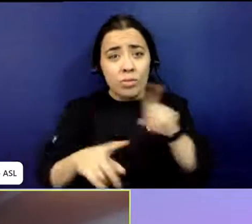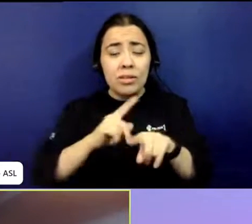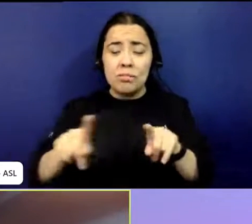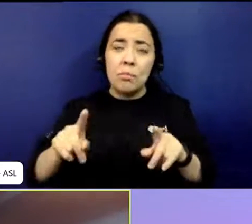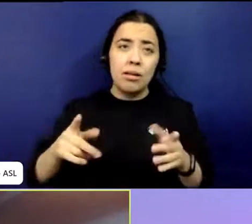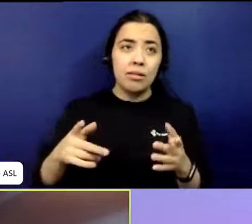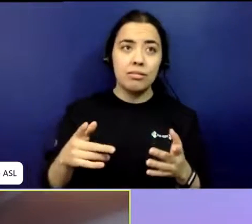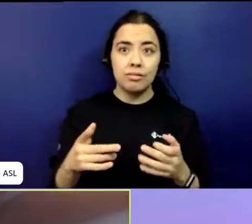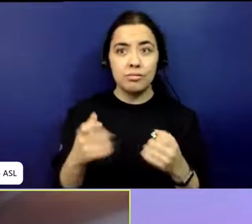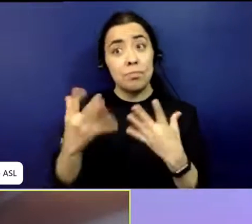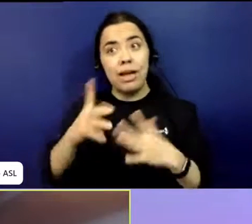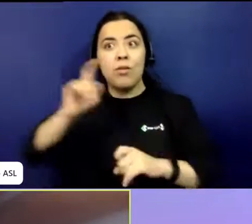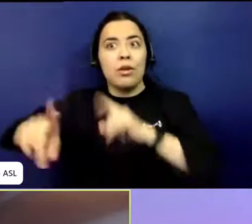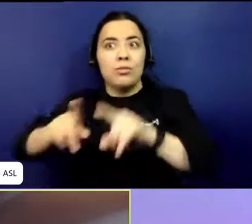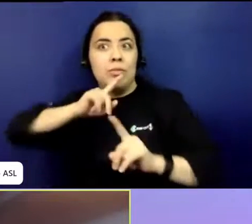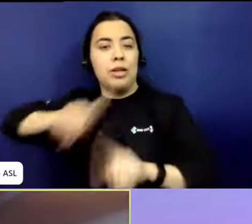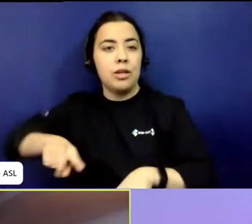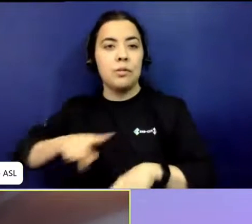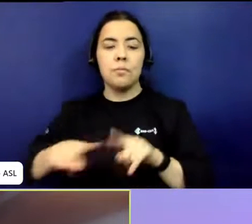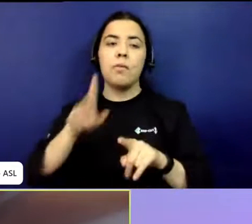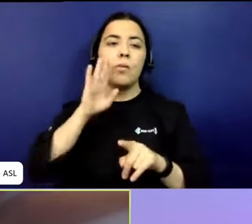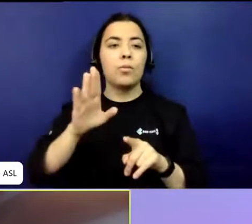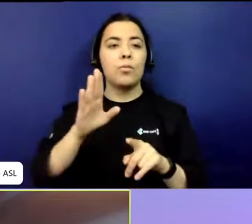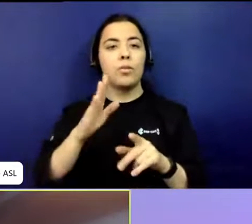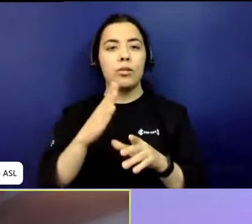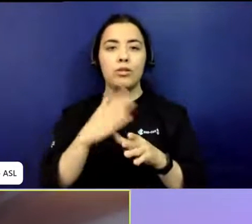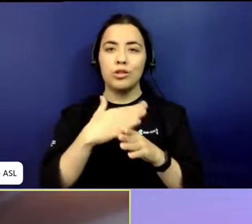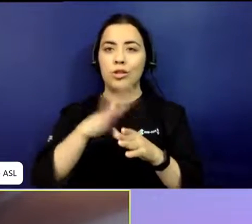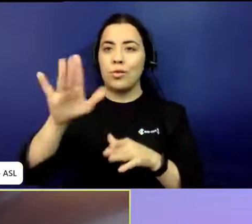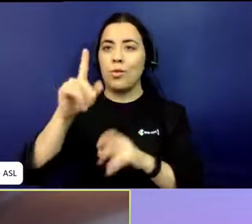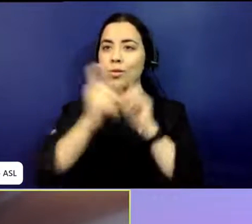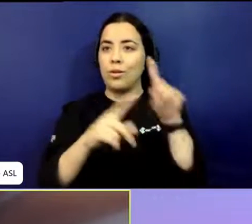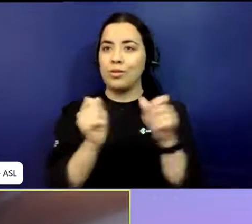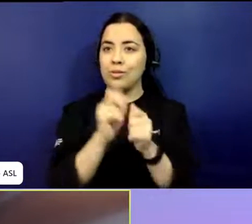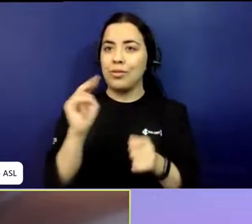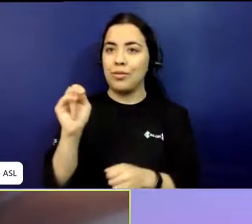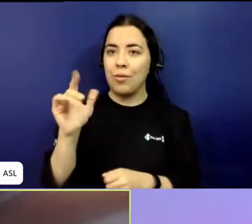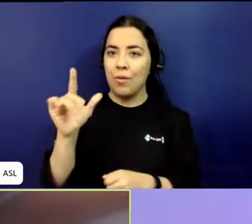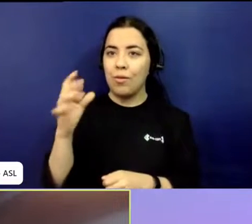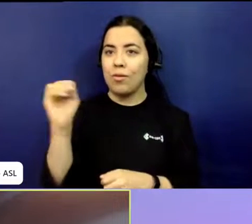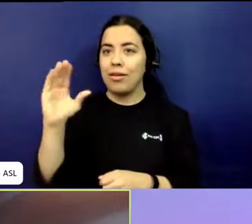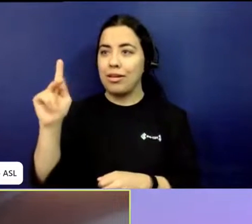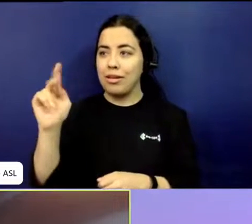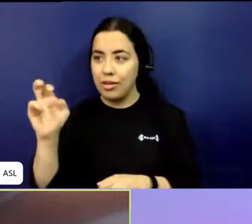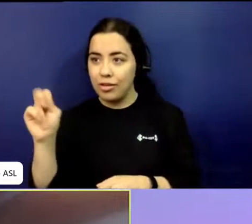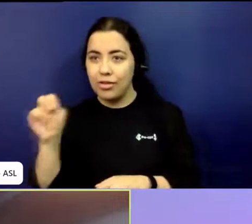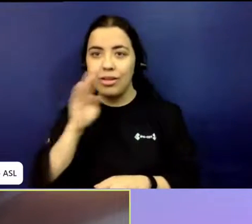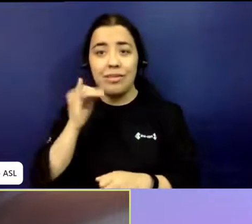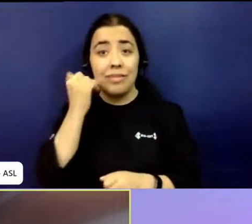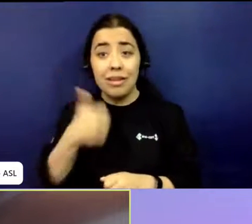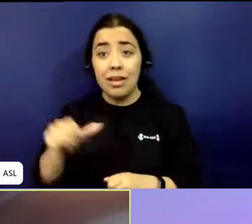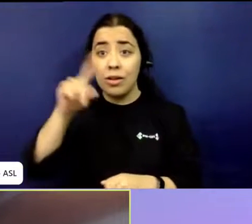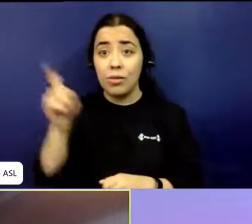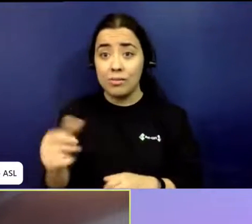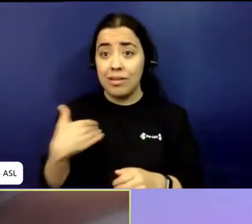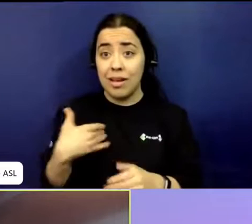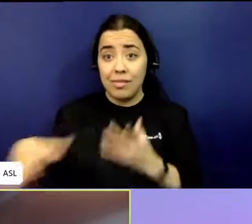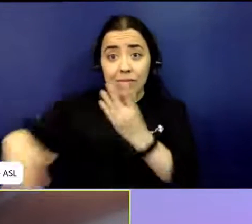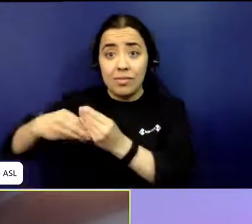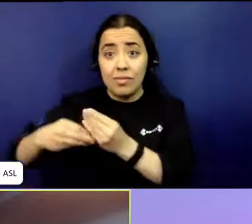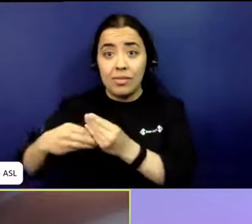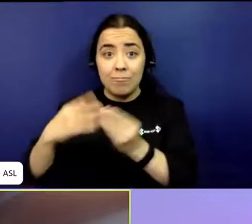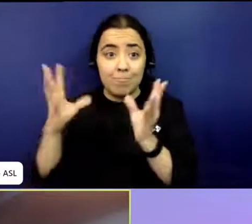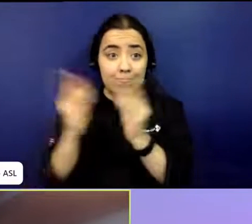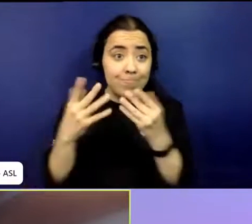but the questions will be shared with Nicole and Karen, and they'd be happy to answer any further questions offline. So I want to